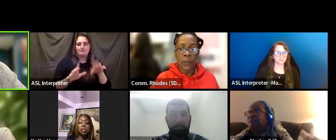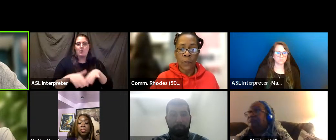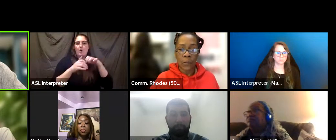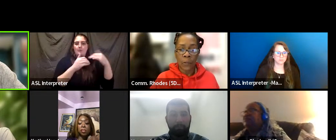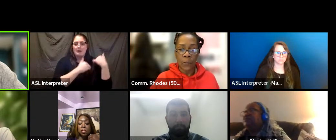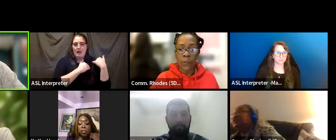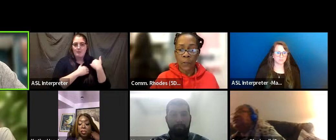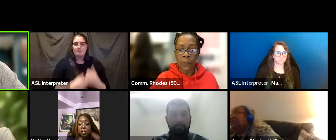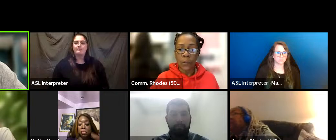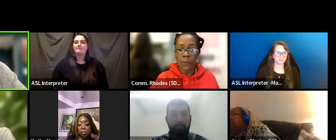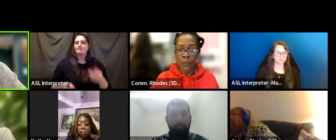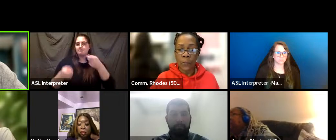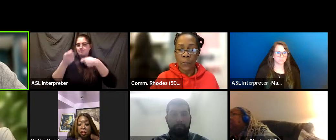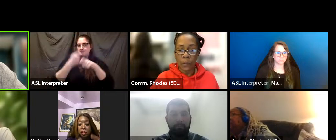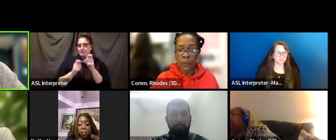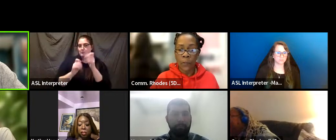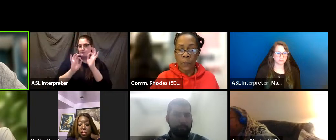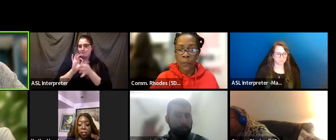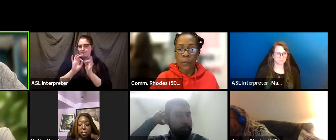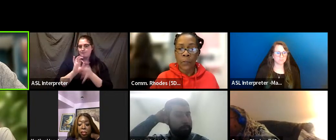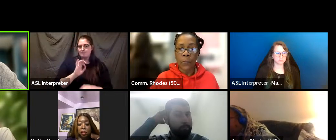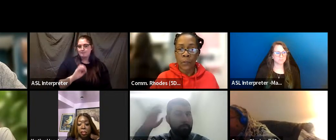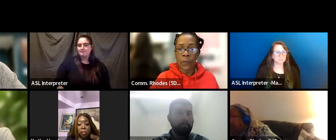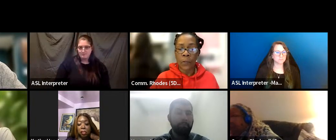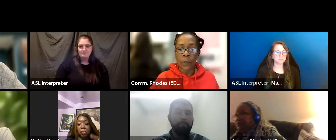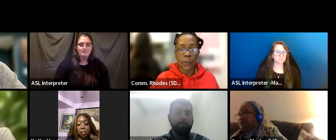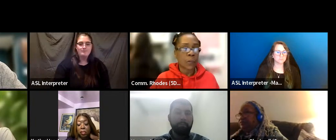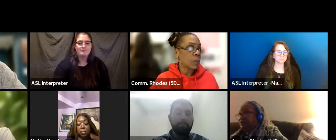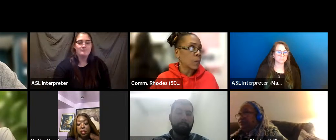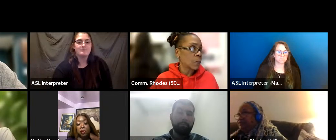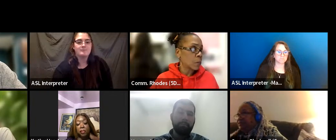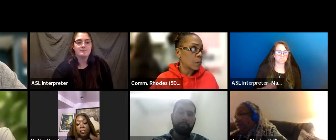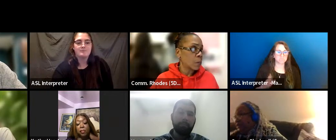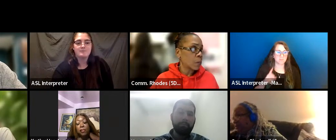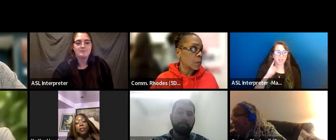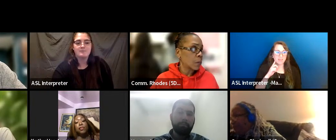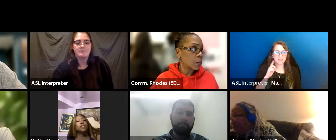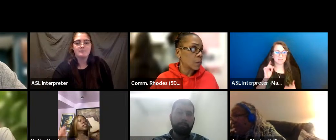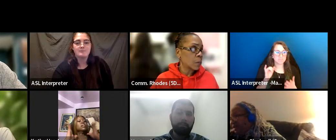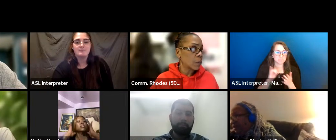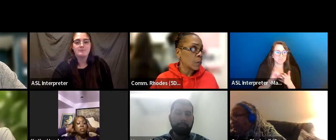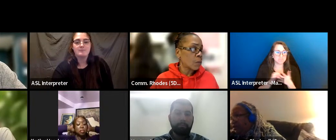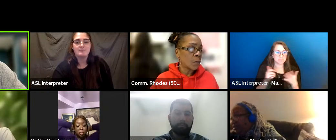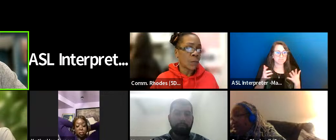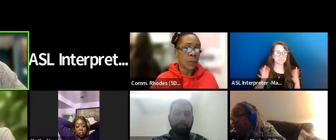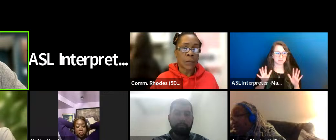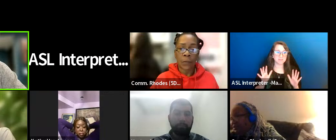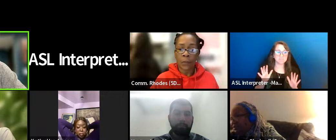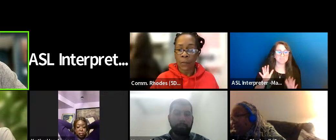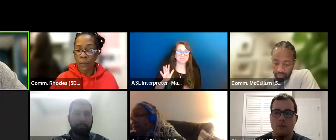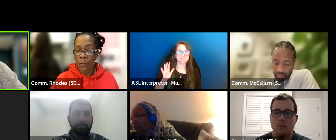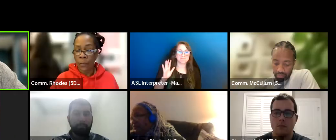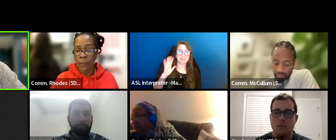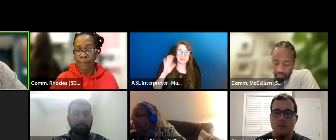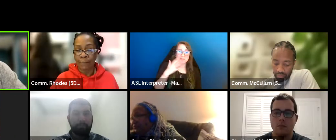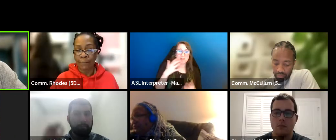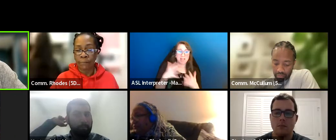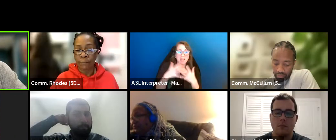Great. Other than that, I think that's it. A lot of good information there, Any Mr.